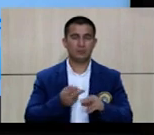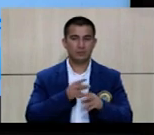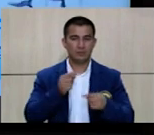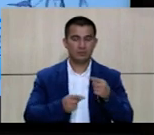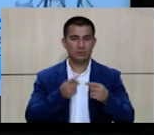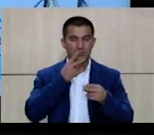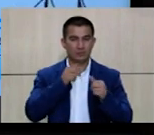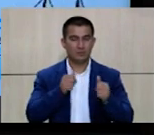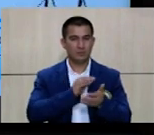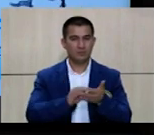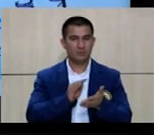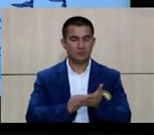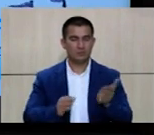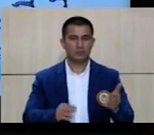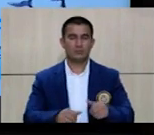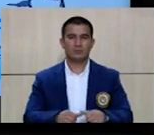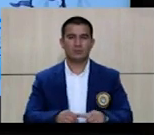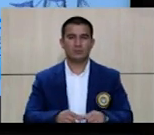olamiz.